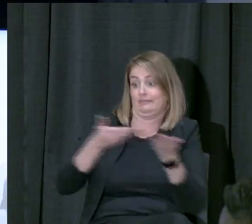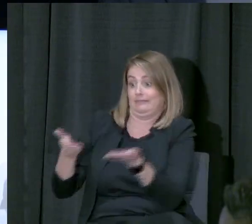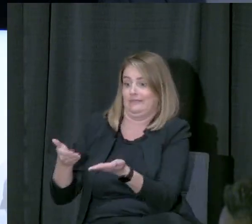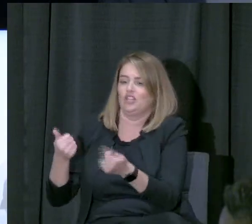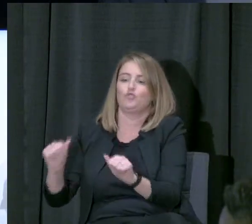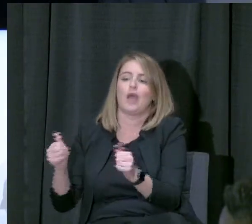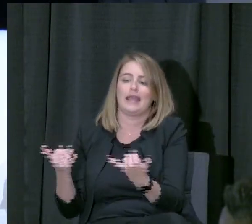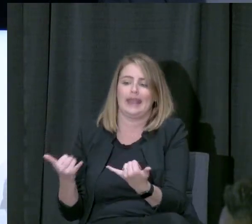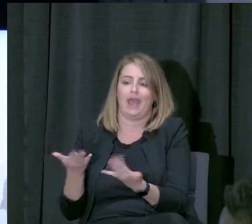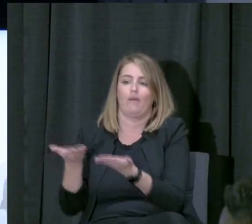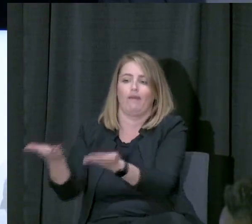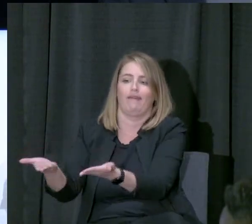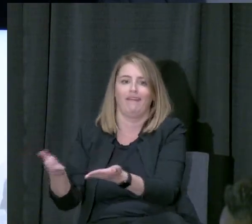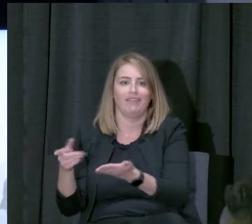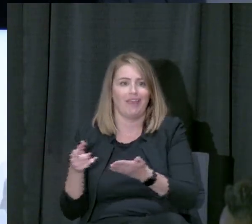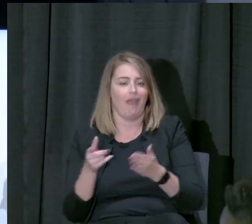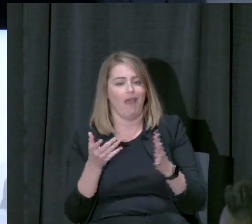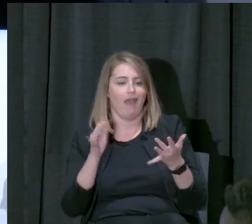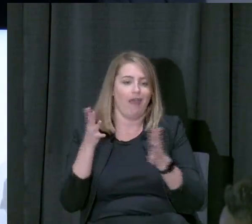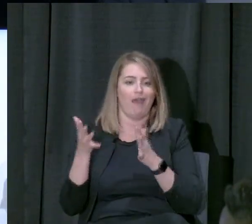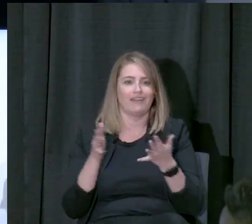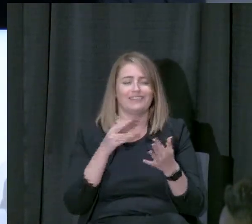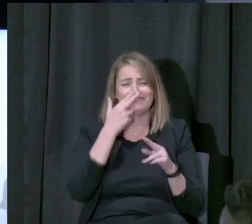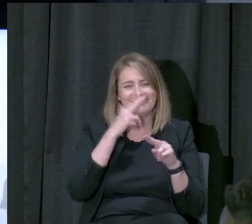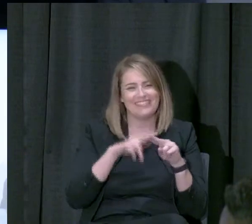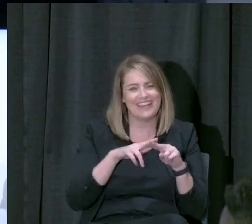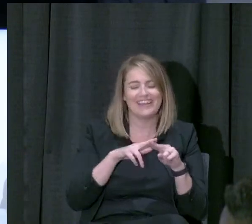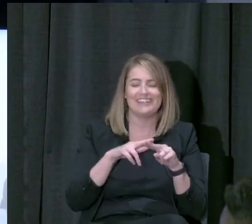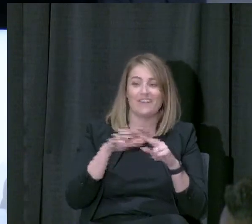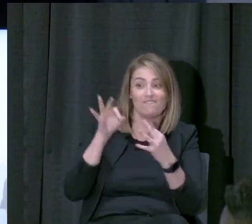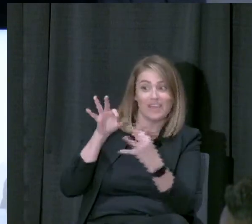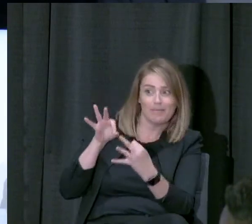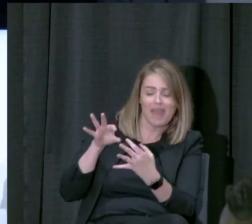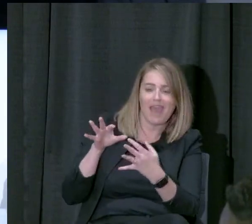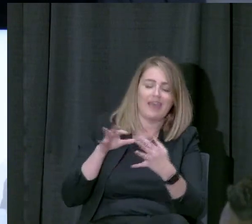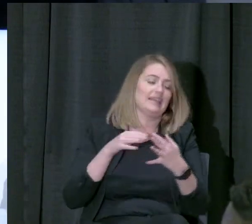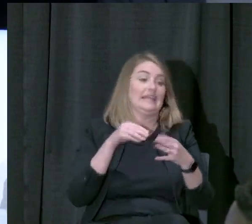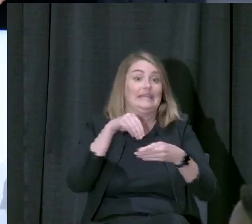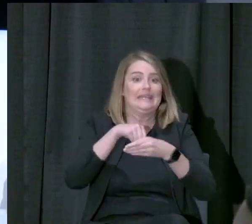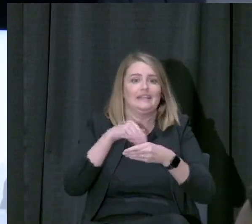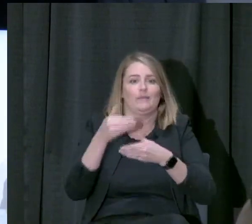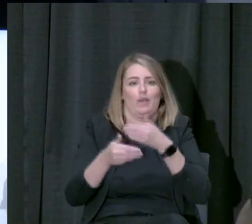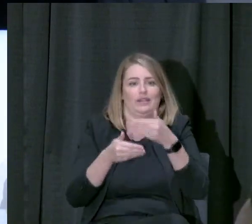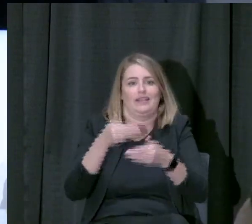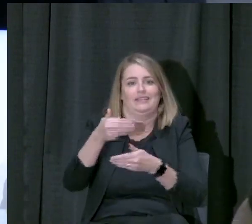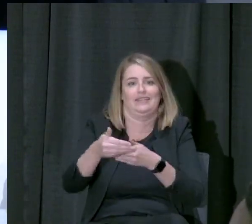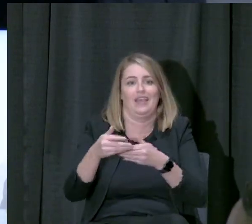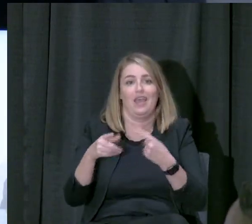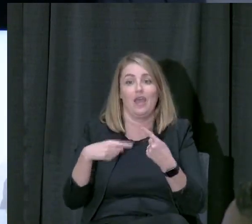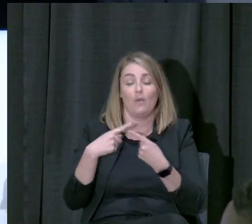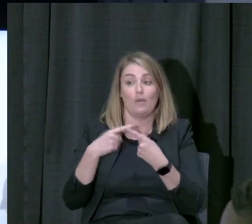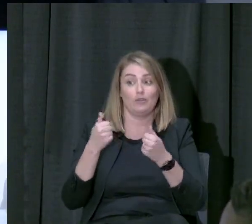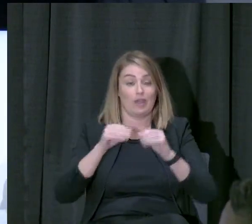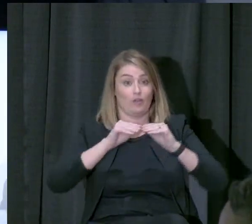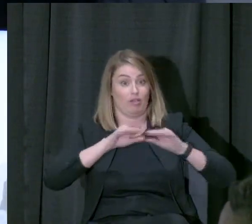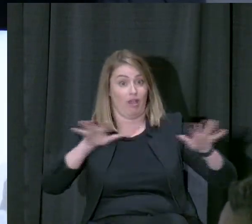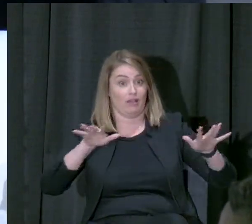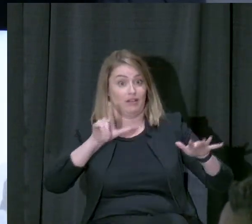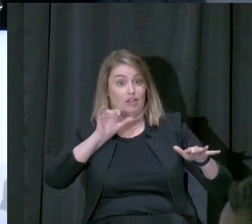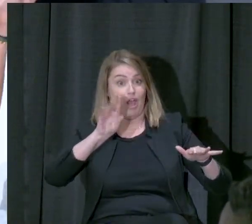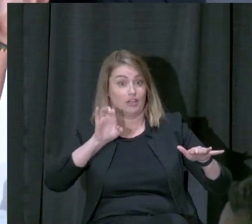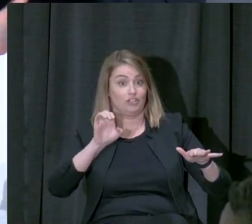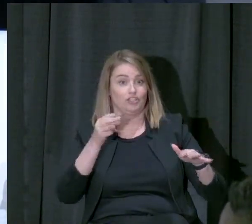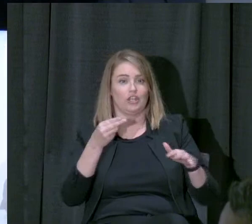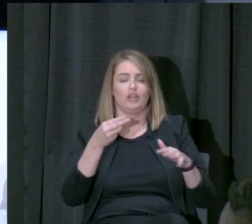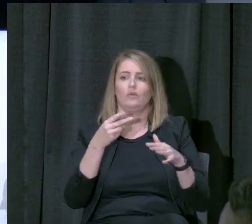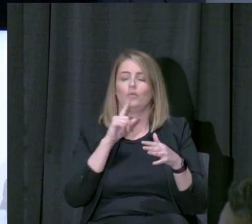And so it's really fun to do that iterative feedback and iterative process. And then by the time we get to launch, we've really